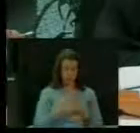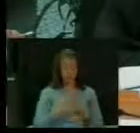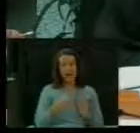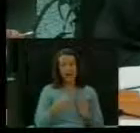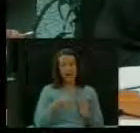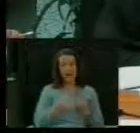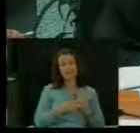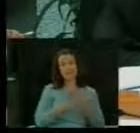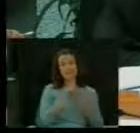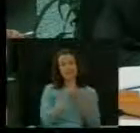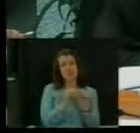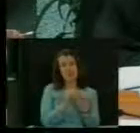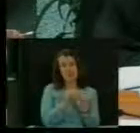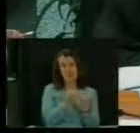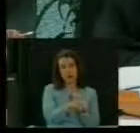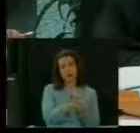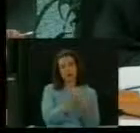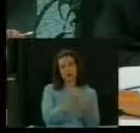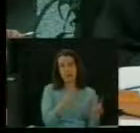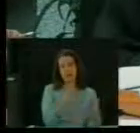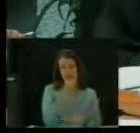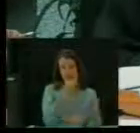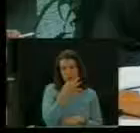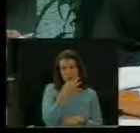the comptroller's office.